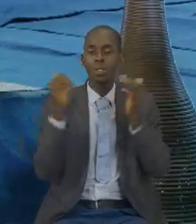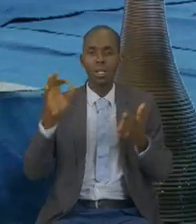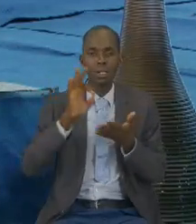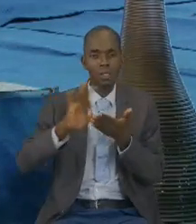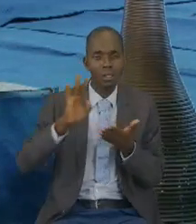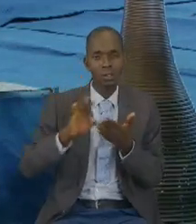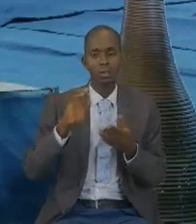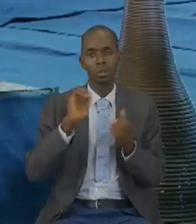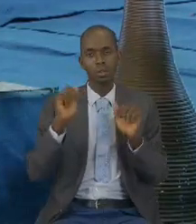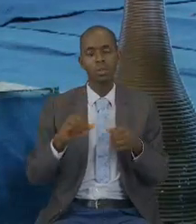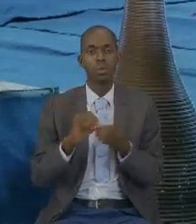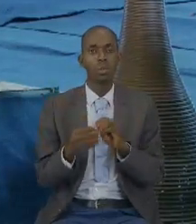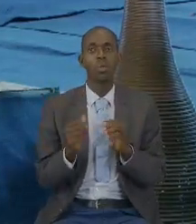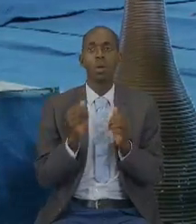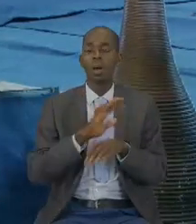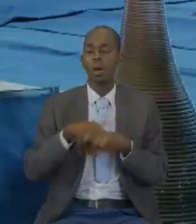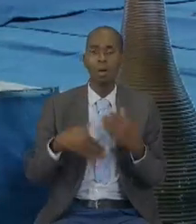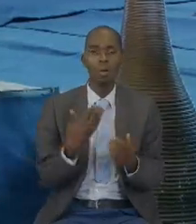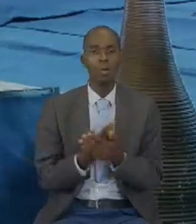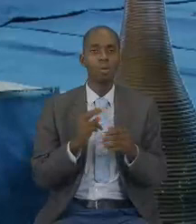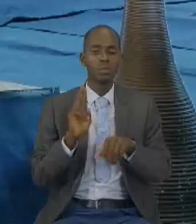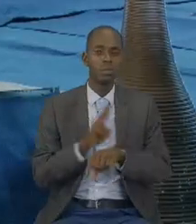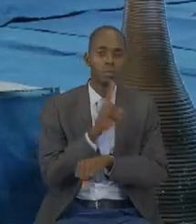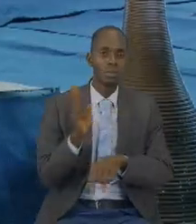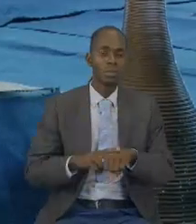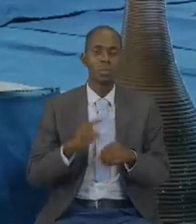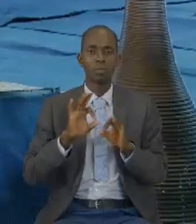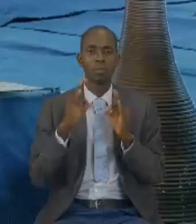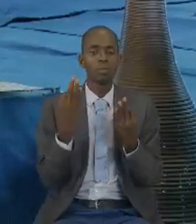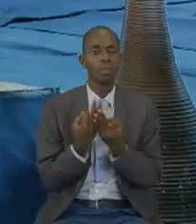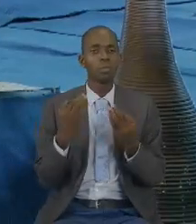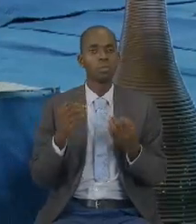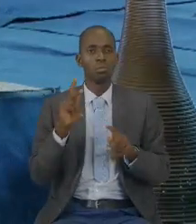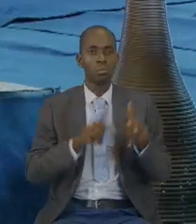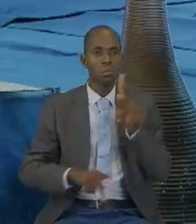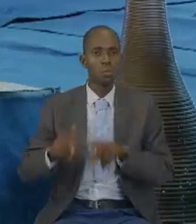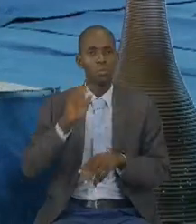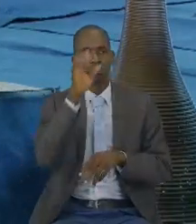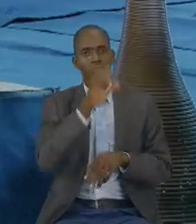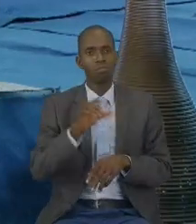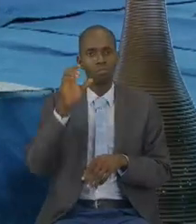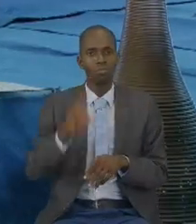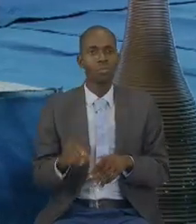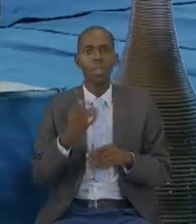all nations and kindreds and people and tongues. They stood before the throne and